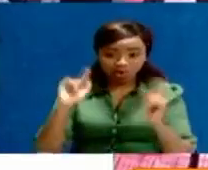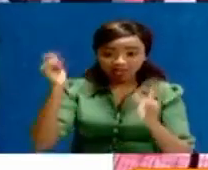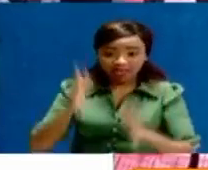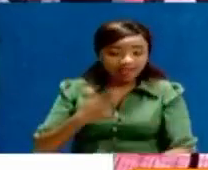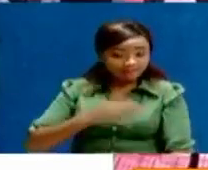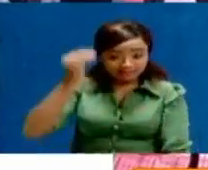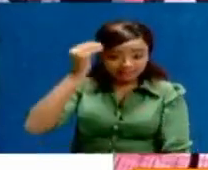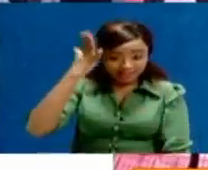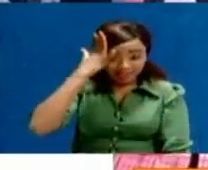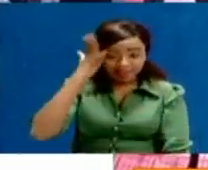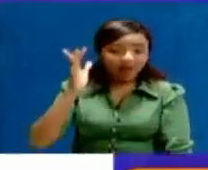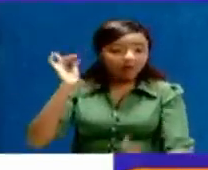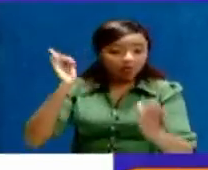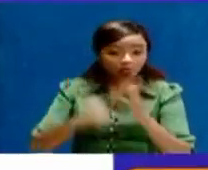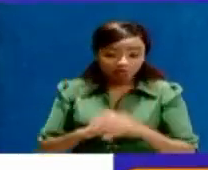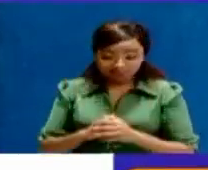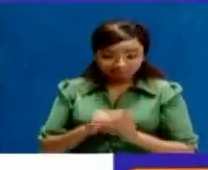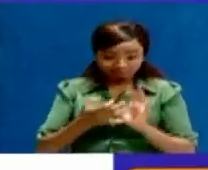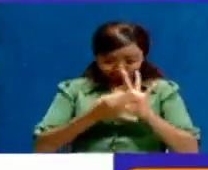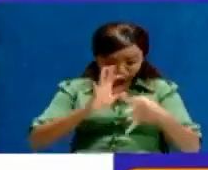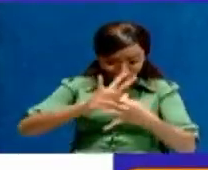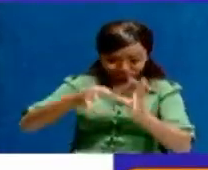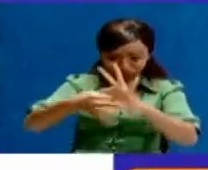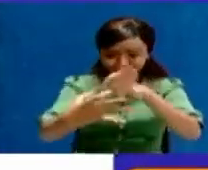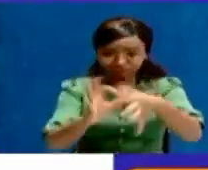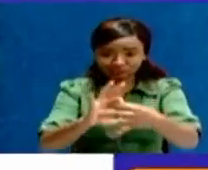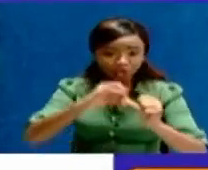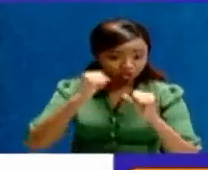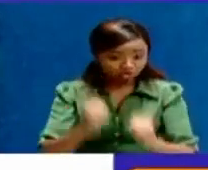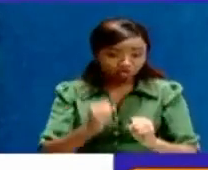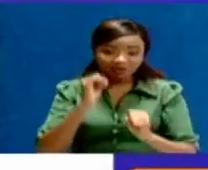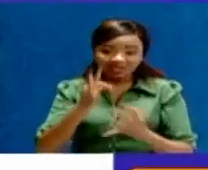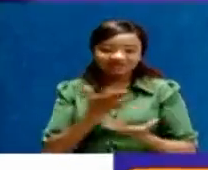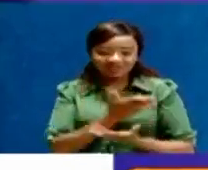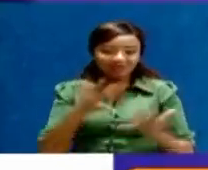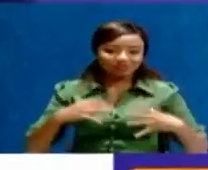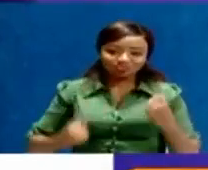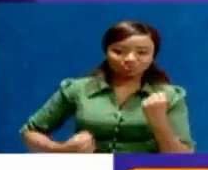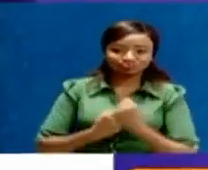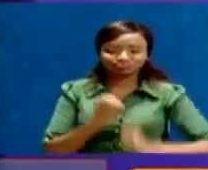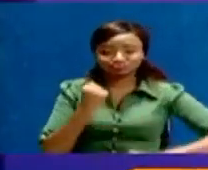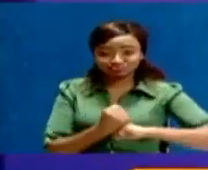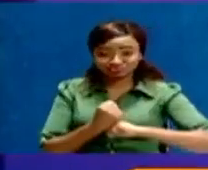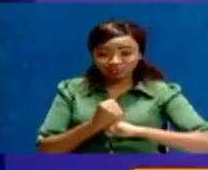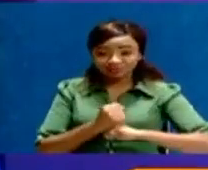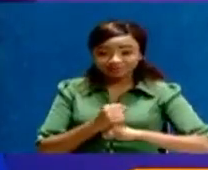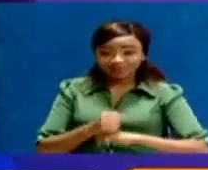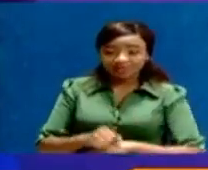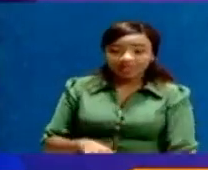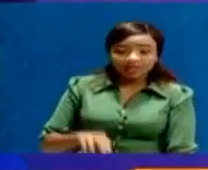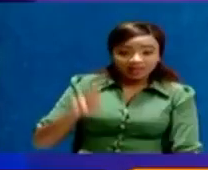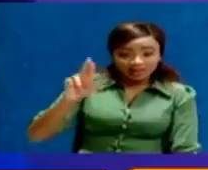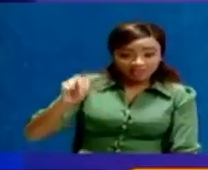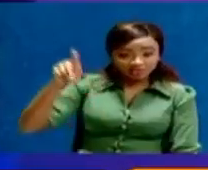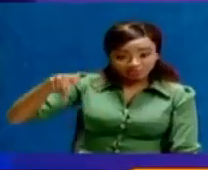us remember that a chain is only as strong as its weakest link. National Police Service is also in